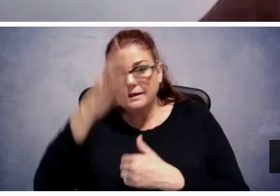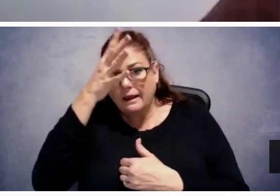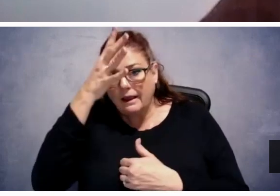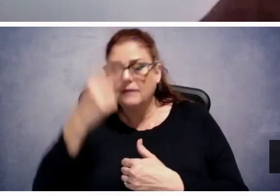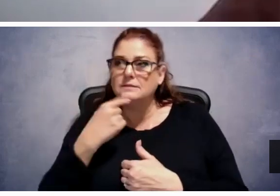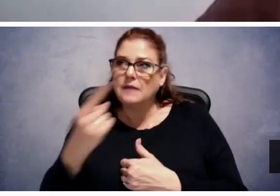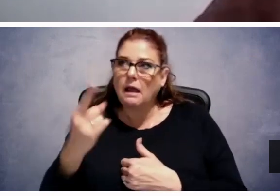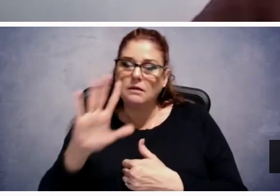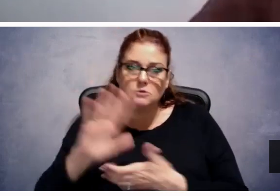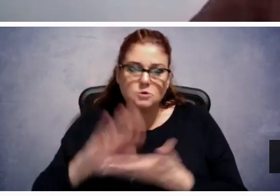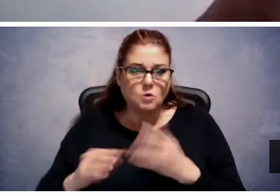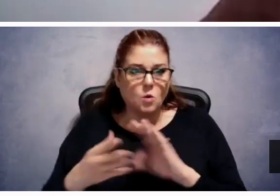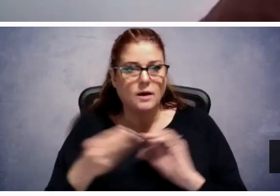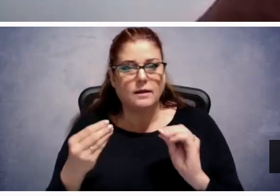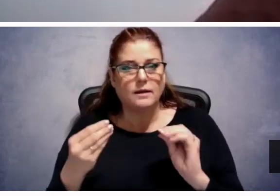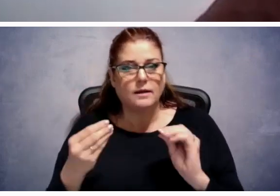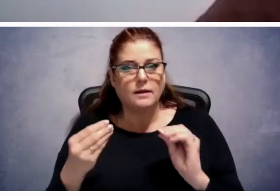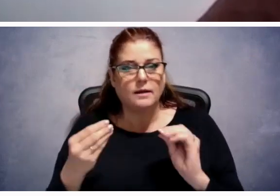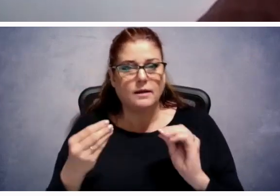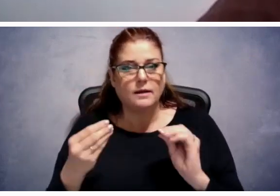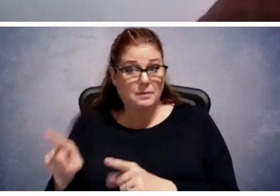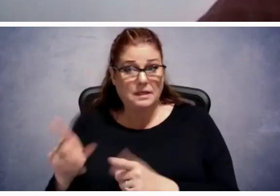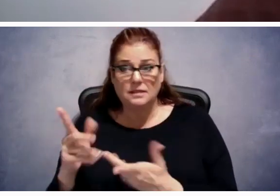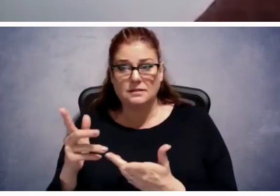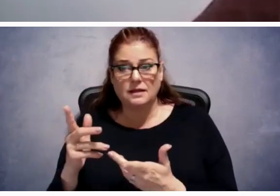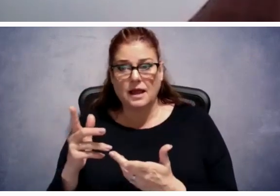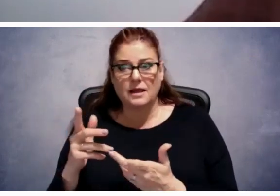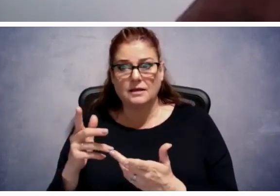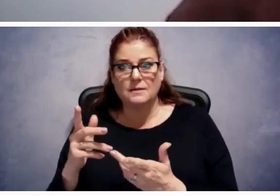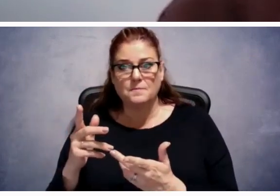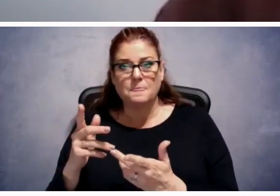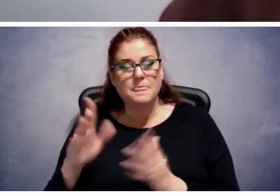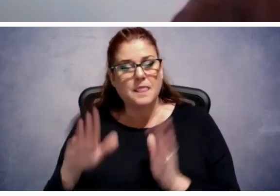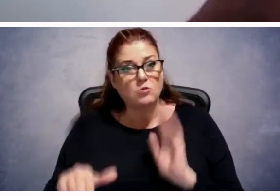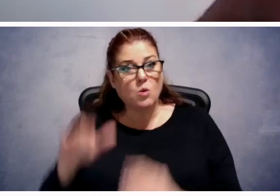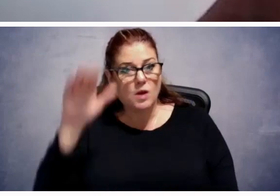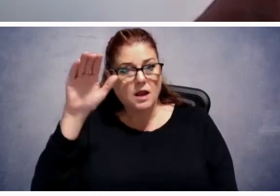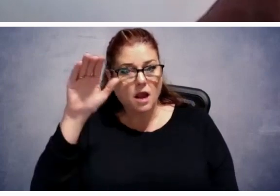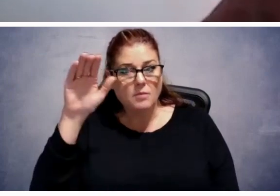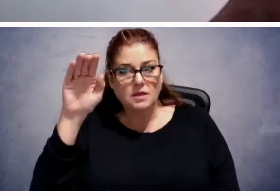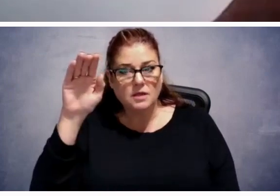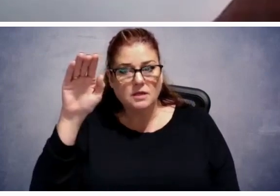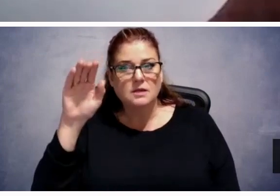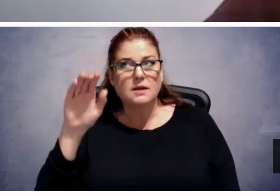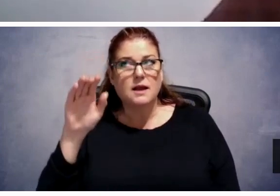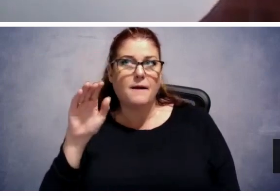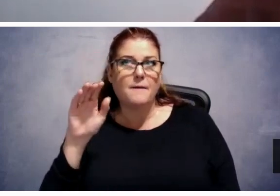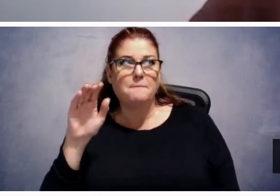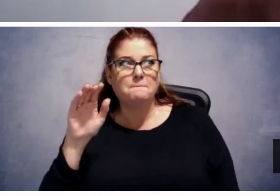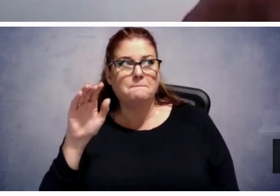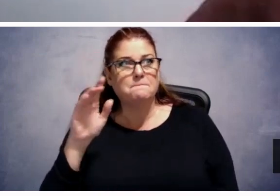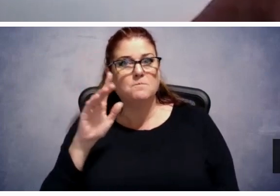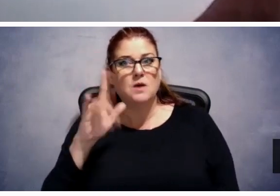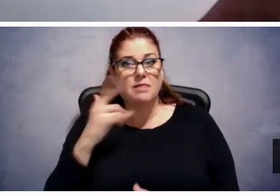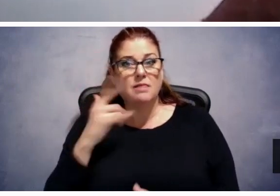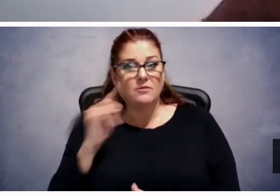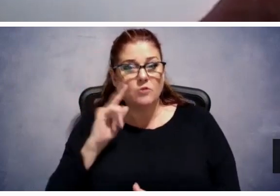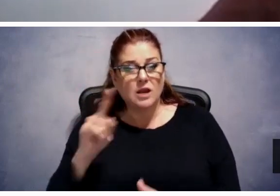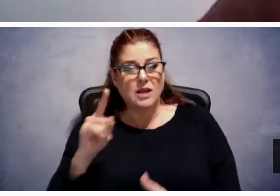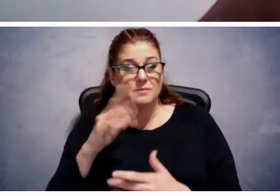the stories about what happened and just what growing up was like for him, about the kids he played